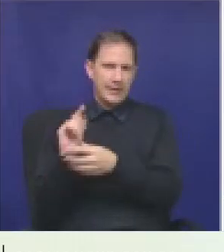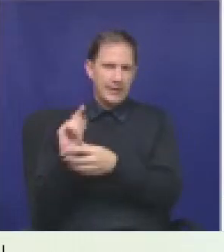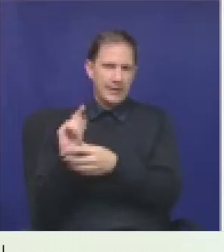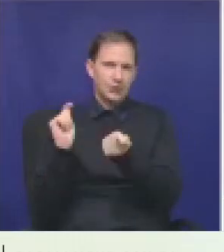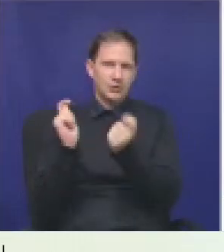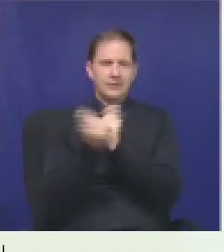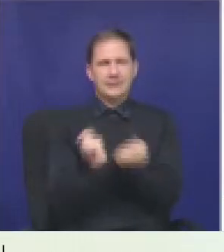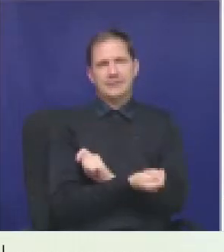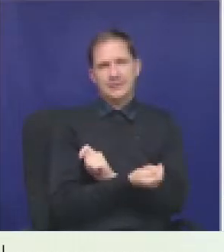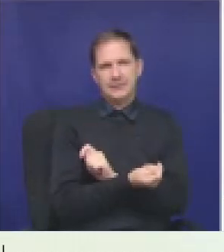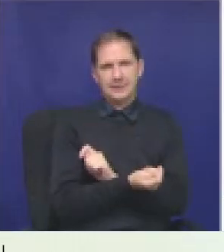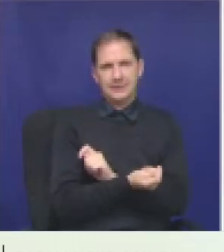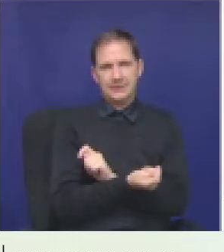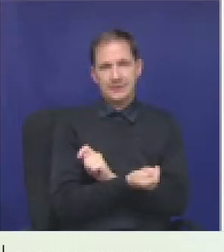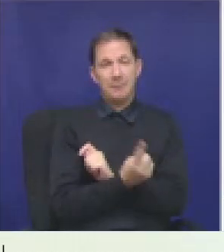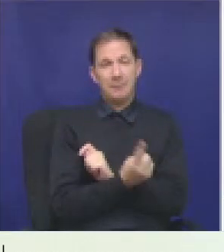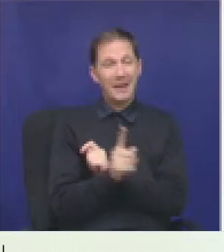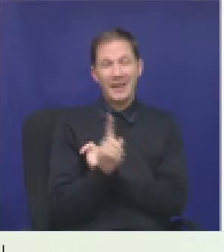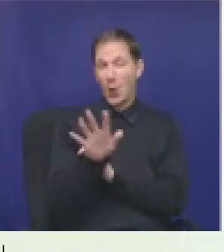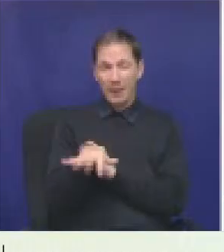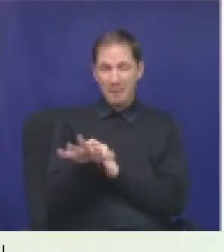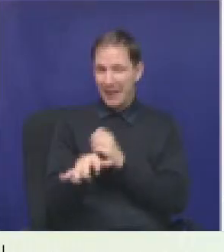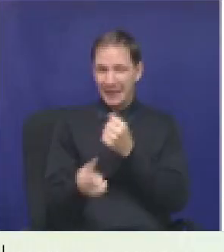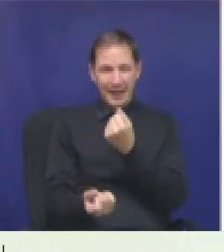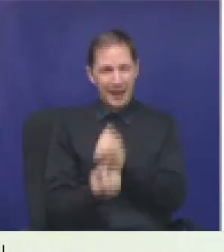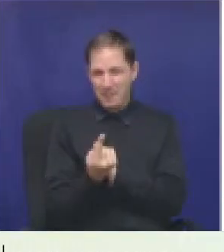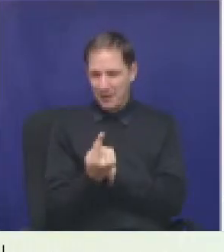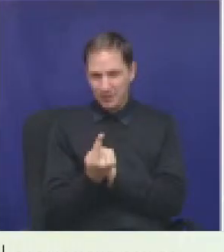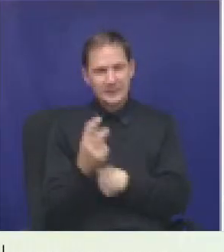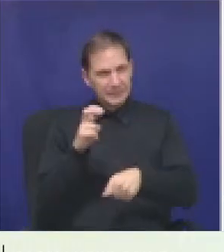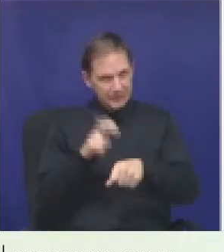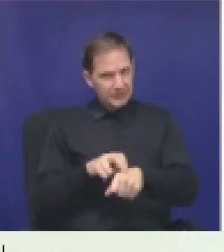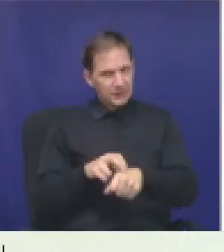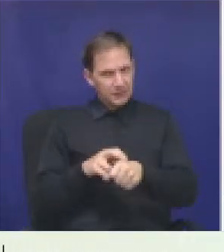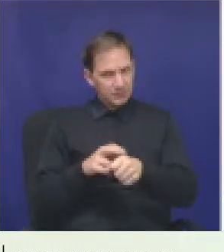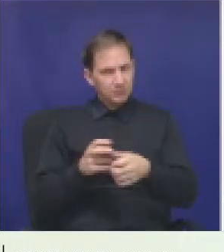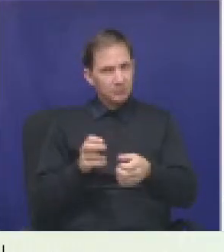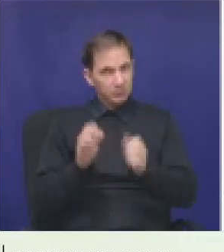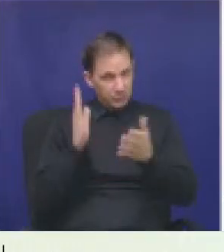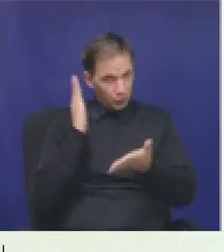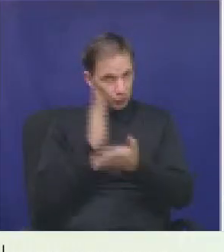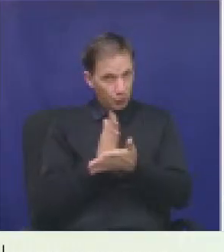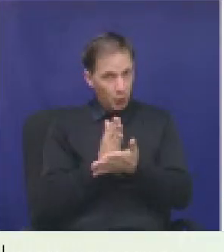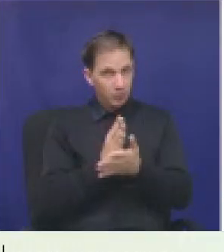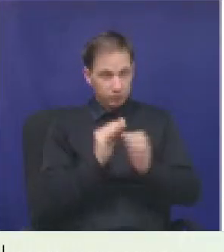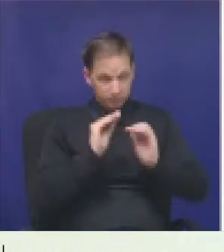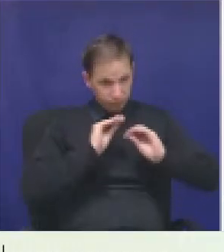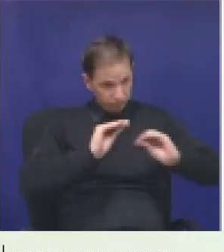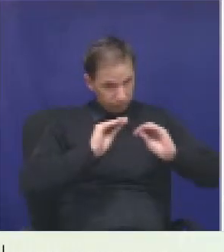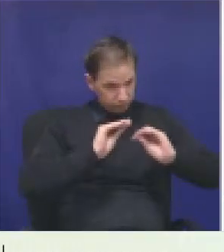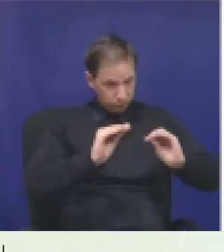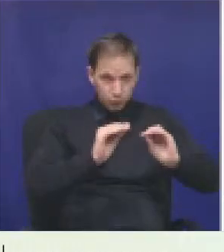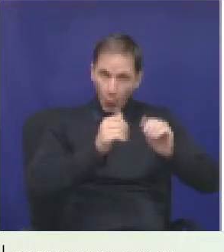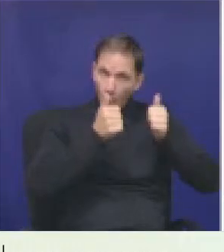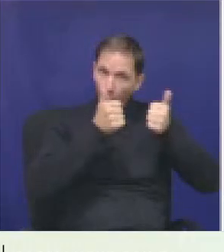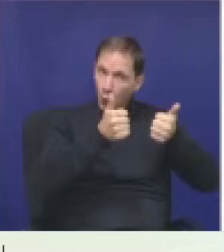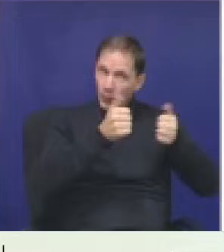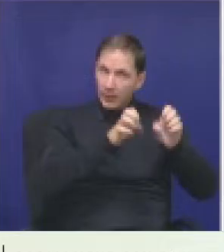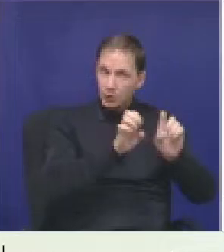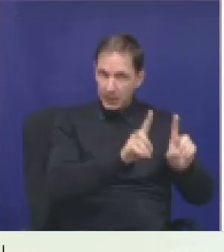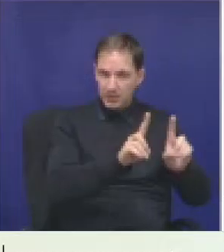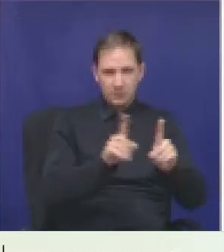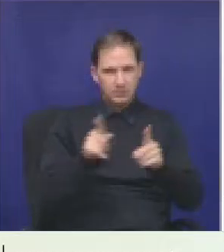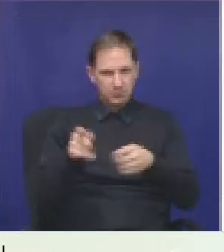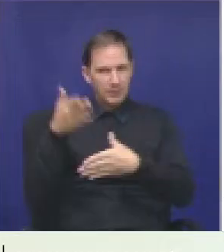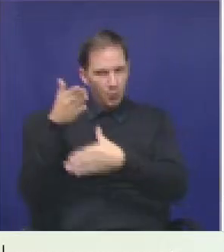dividend is not automatic. To unlock it, we must ensure our youth are well educated, gainfully employed, and in good health. Only then